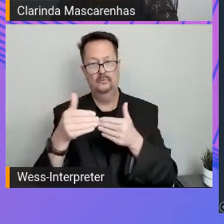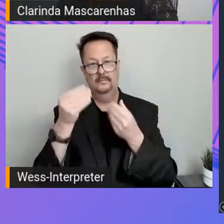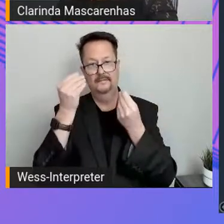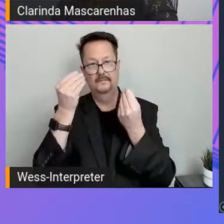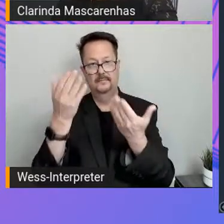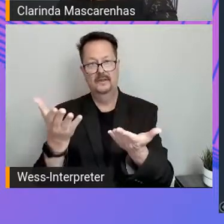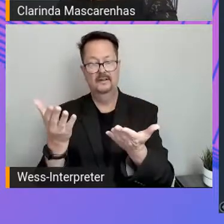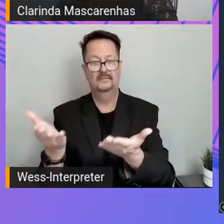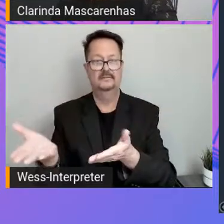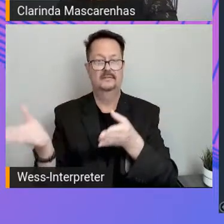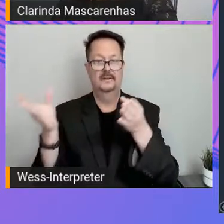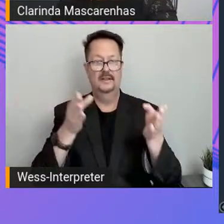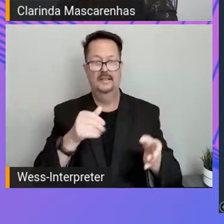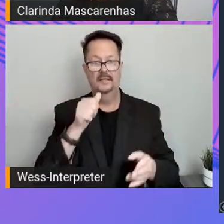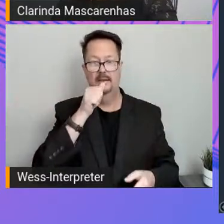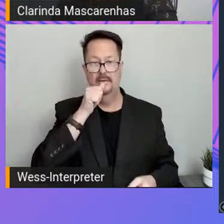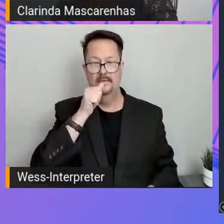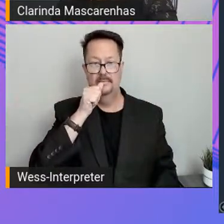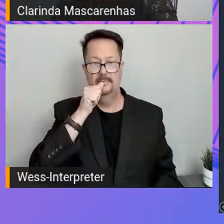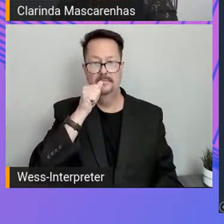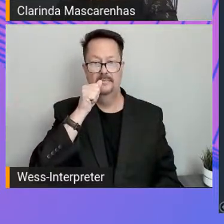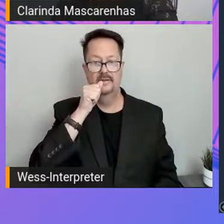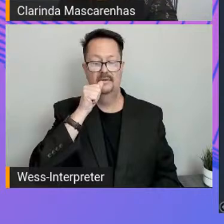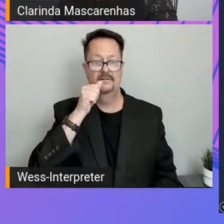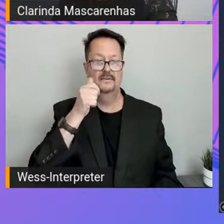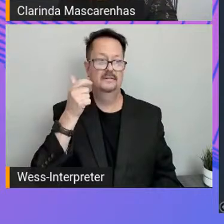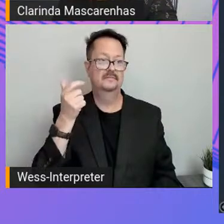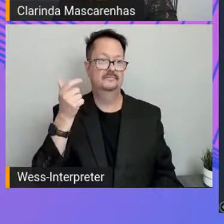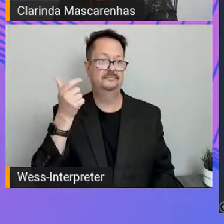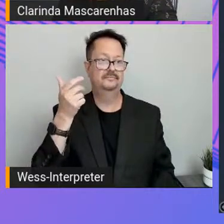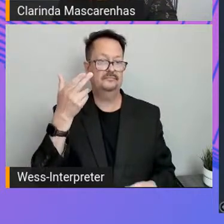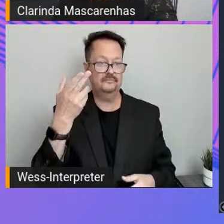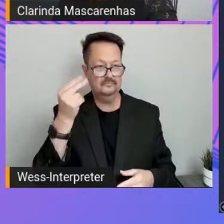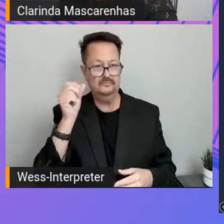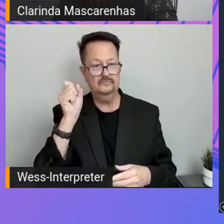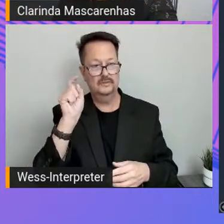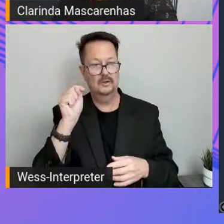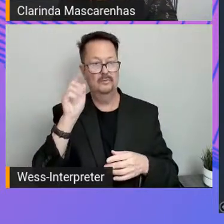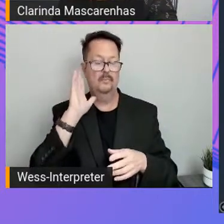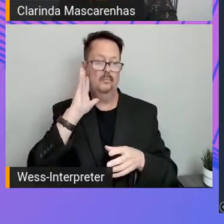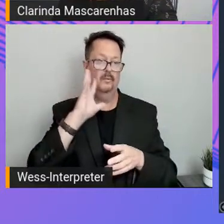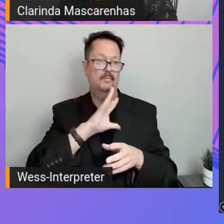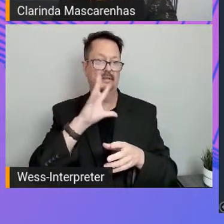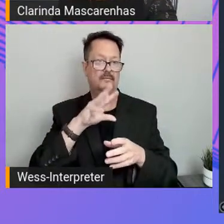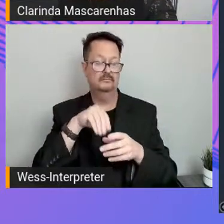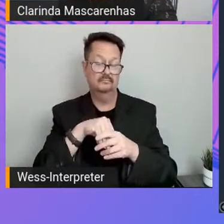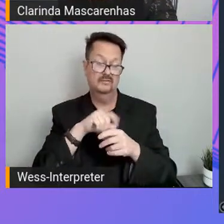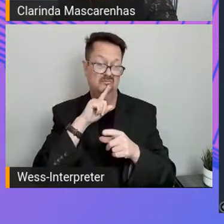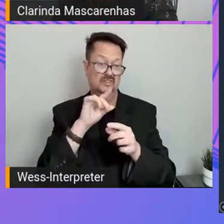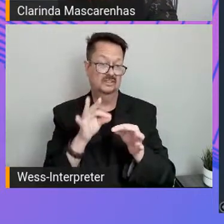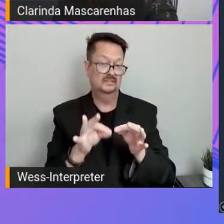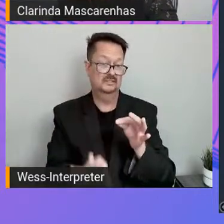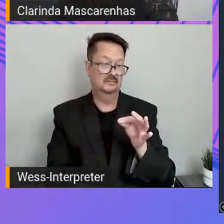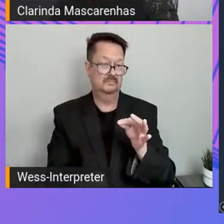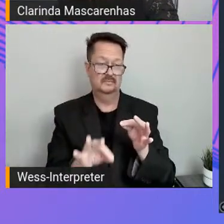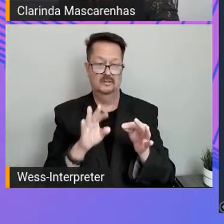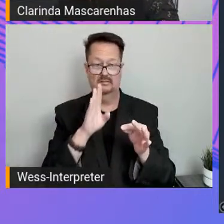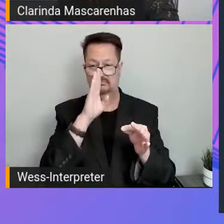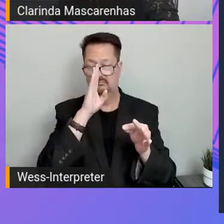VPC network, which database will be hosted in. It's very simple and straightforward.